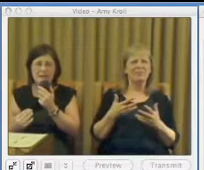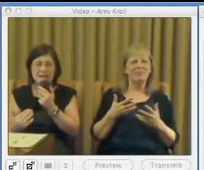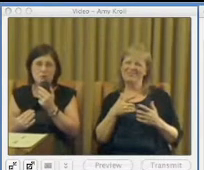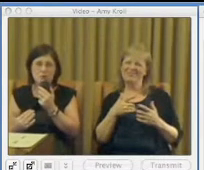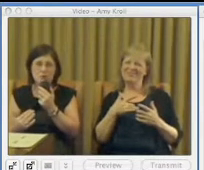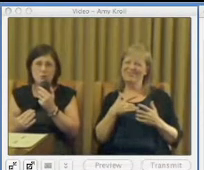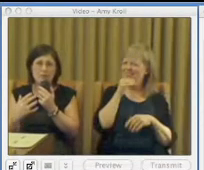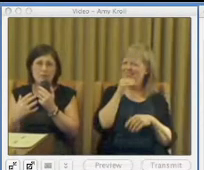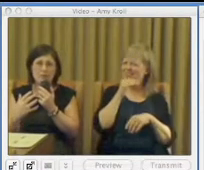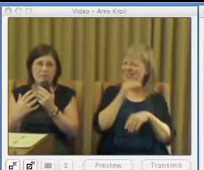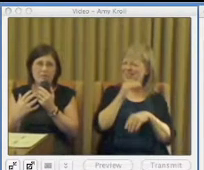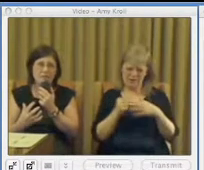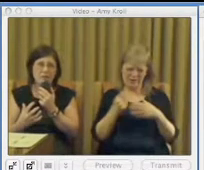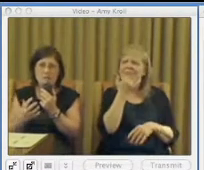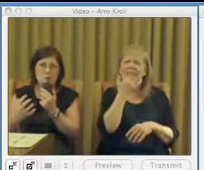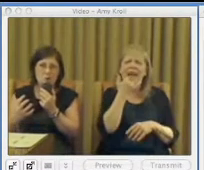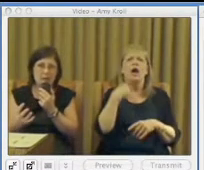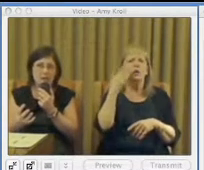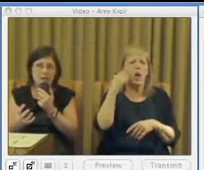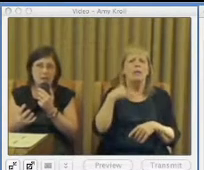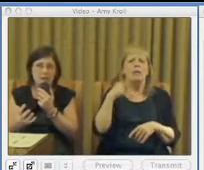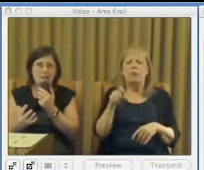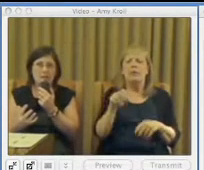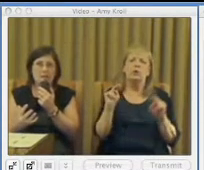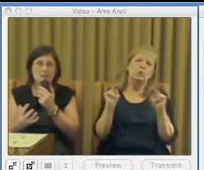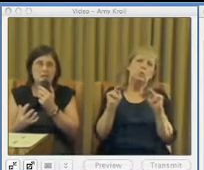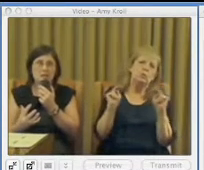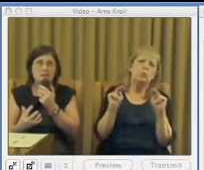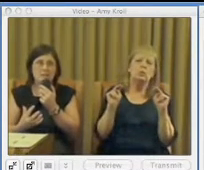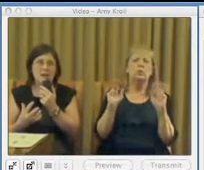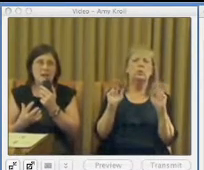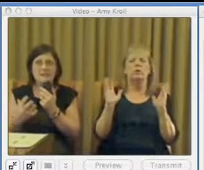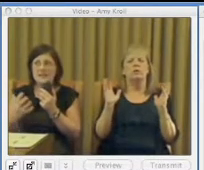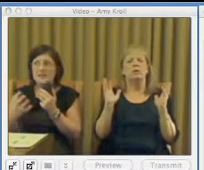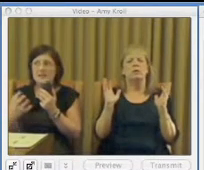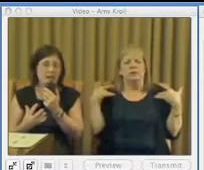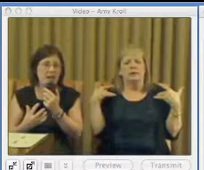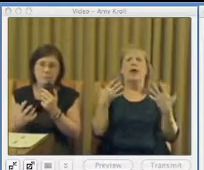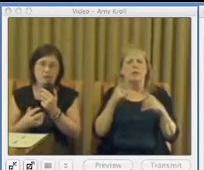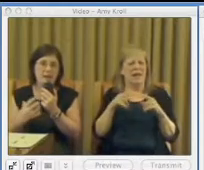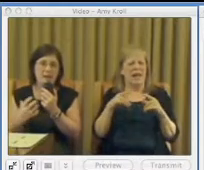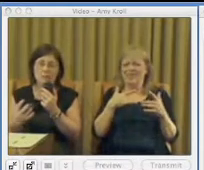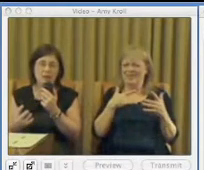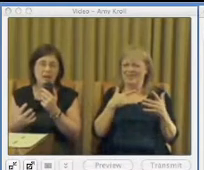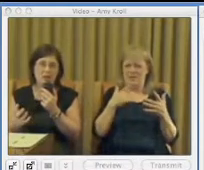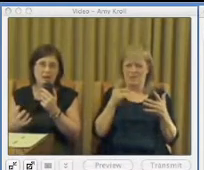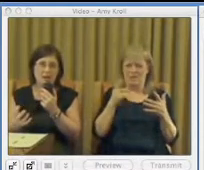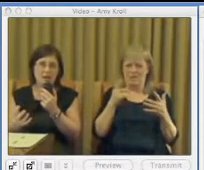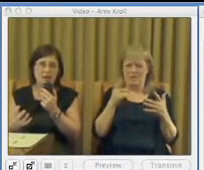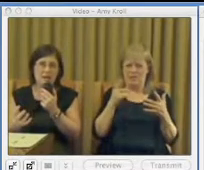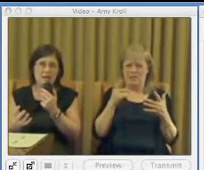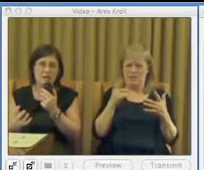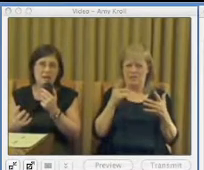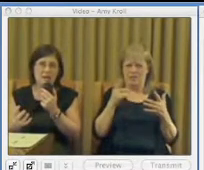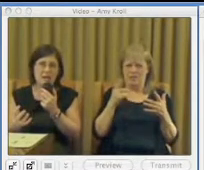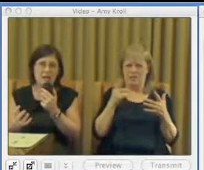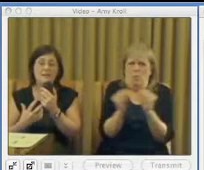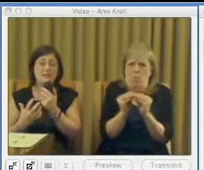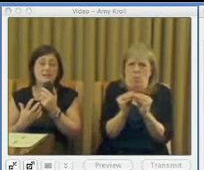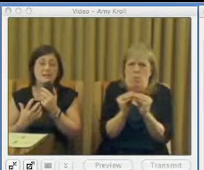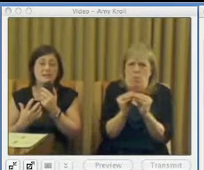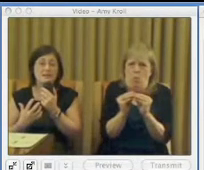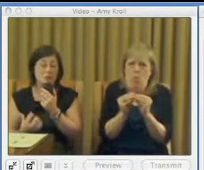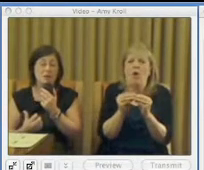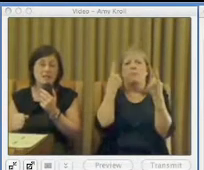to be impartial, I'm supposed to be completely neutral, but there are things I feel like I need to do here to make this communication work, to make this